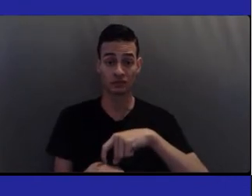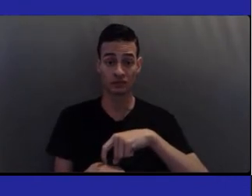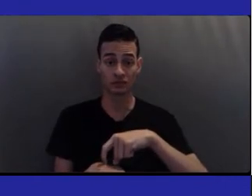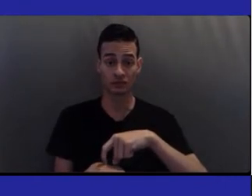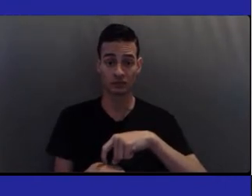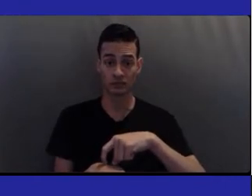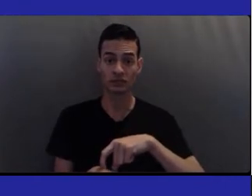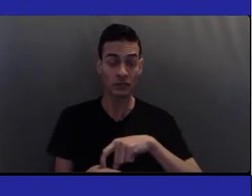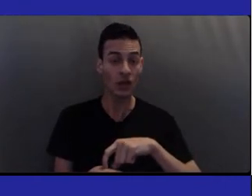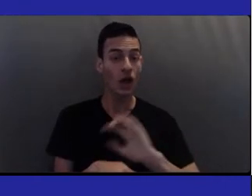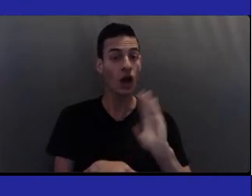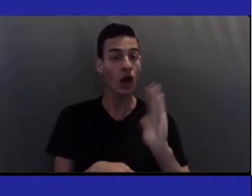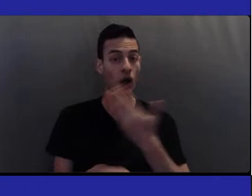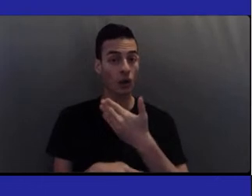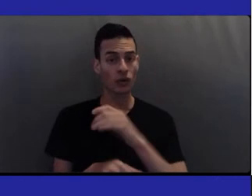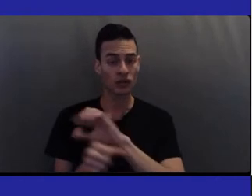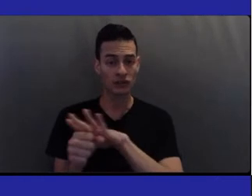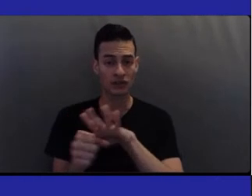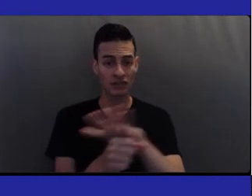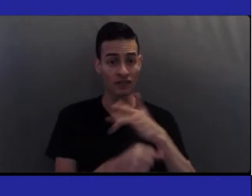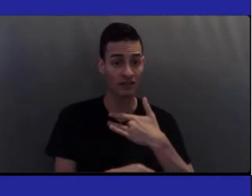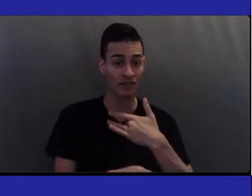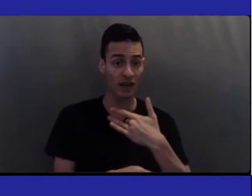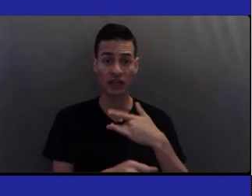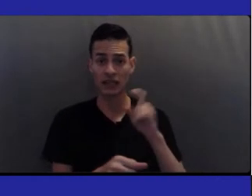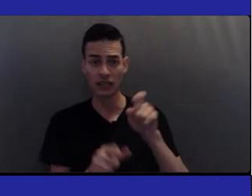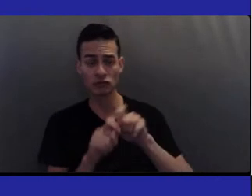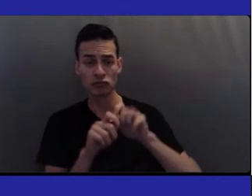doing just that.